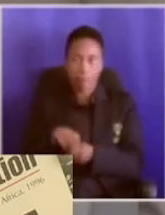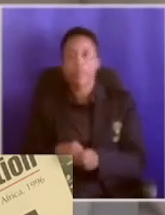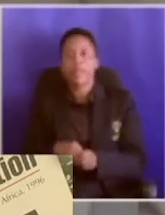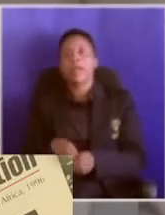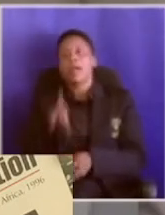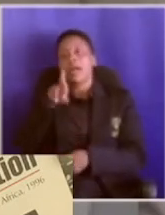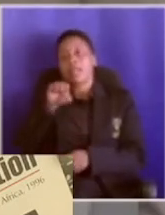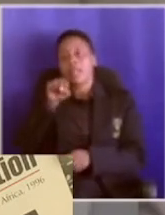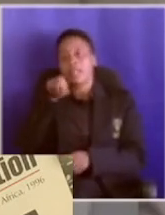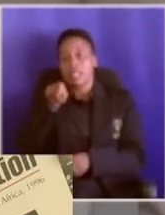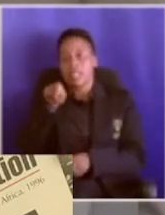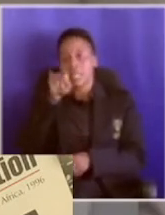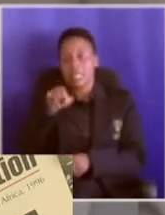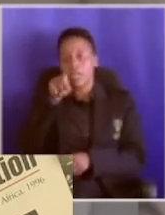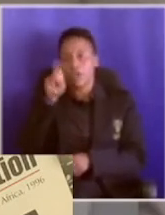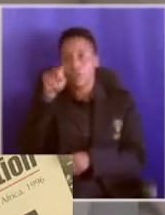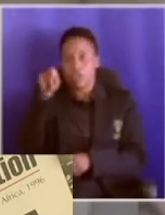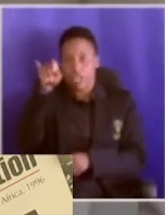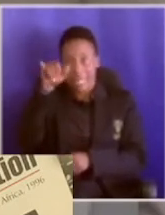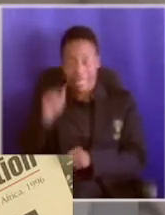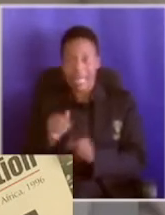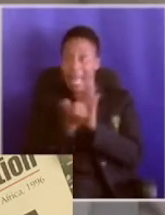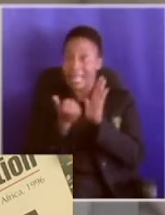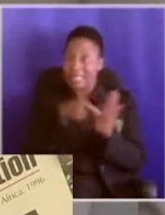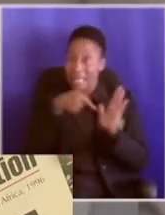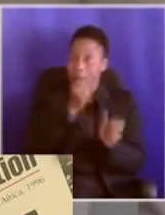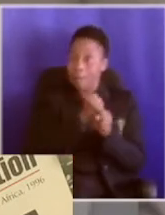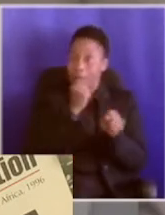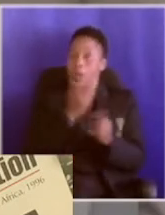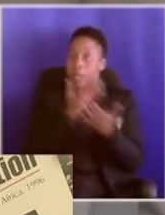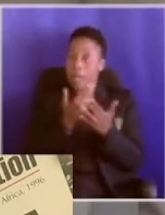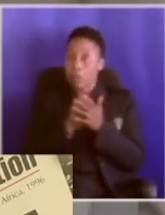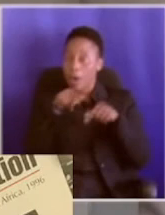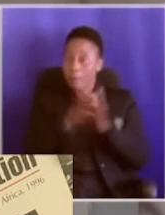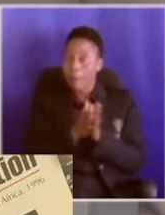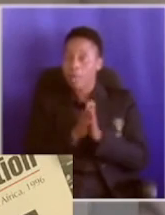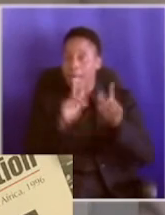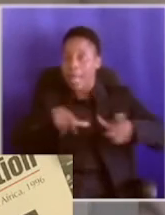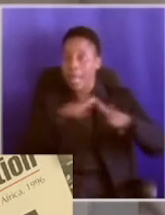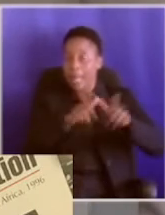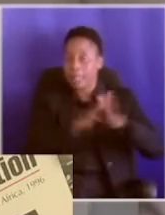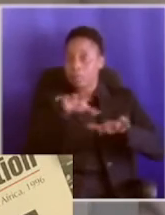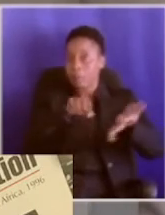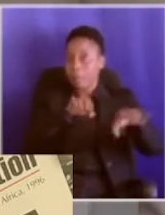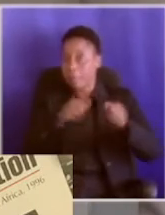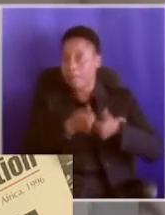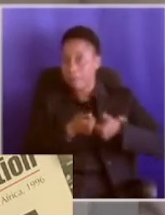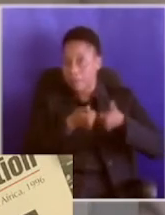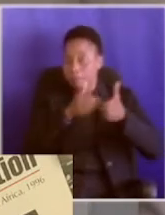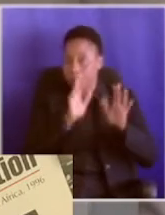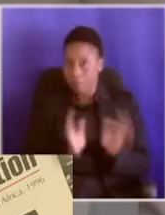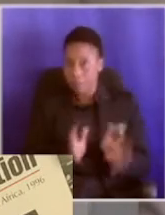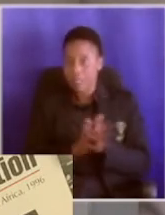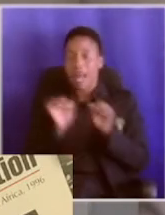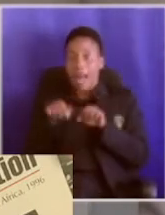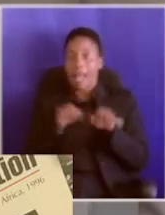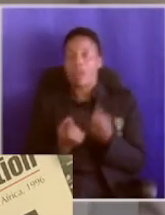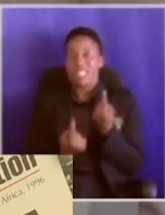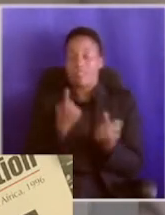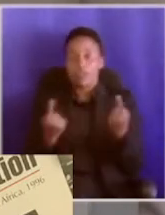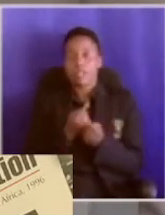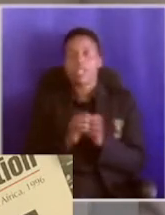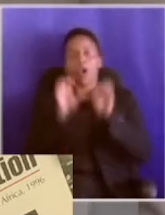was implemented to deal with the constitutional imperative of land restitution, which allows individuals who